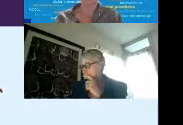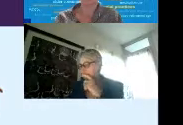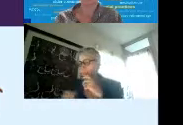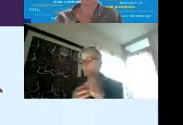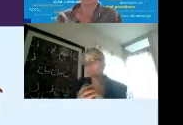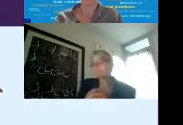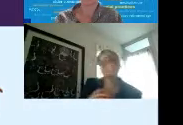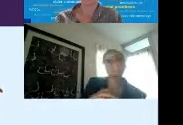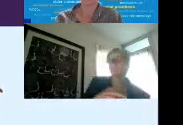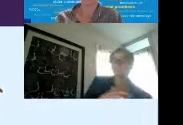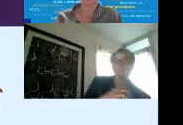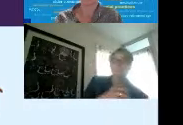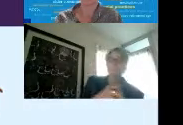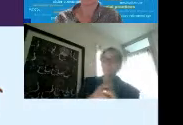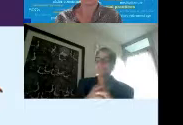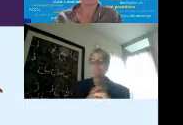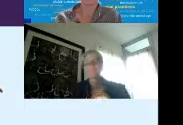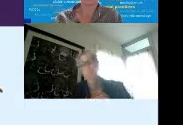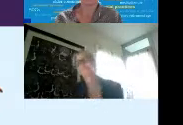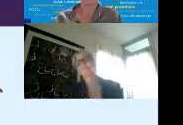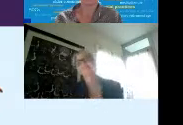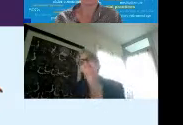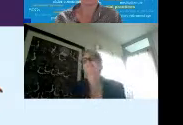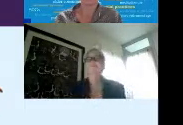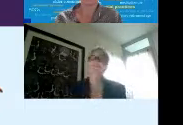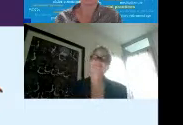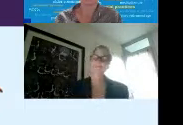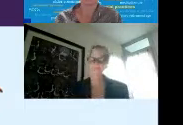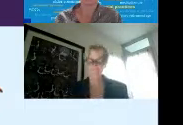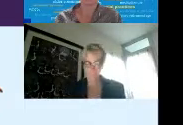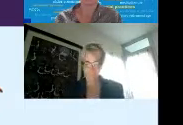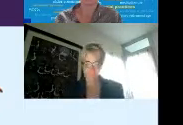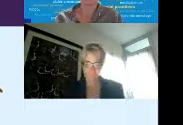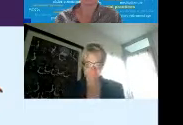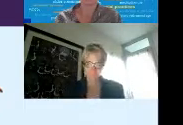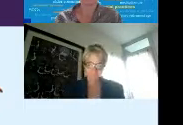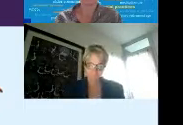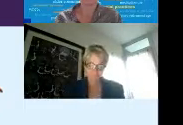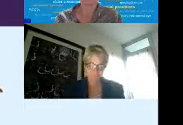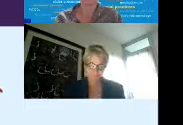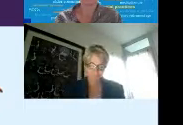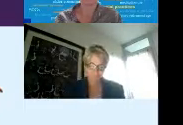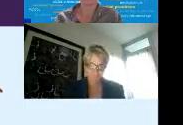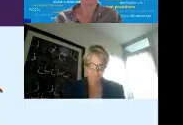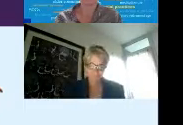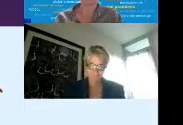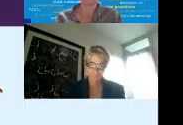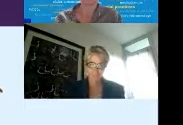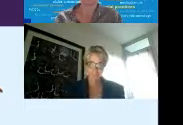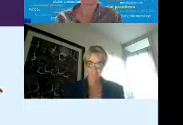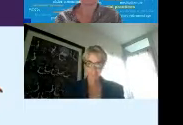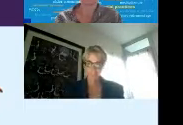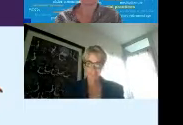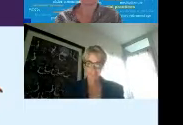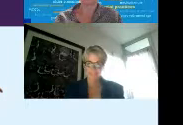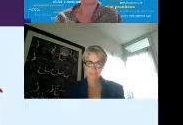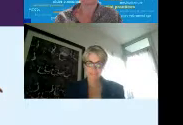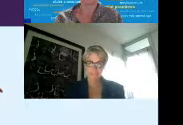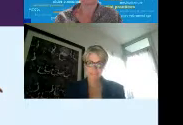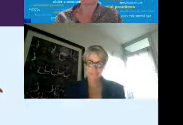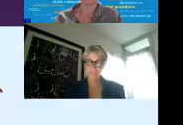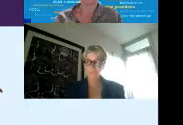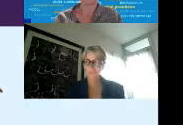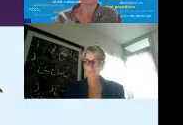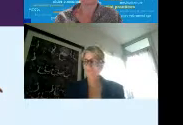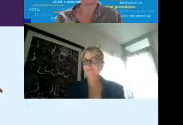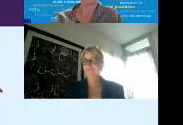have everyone joining us today for this special webinar. We are pleased that we actually have a few special guests that are